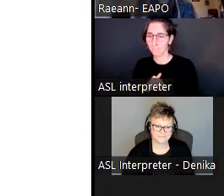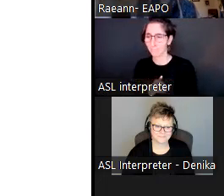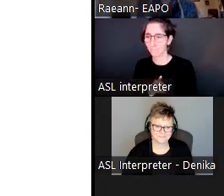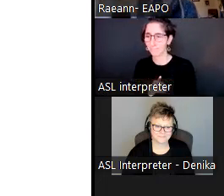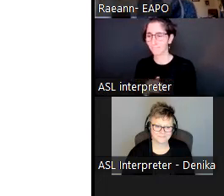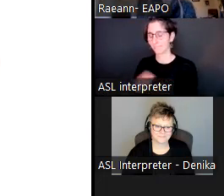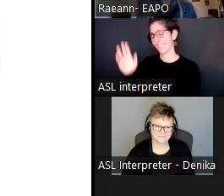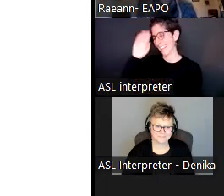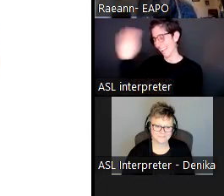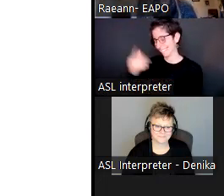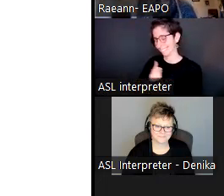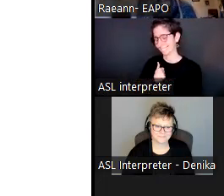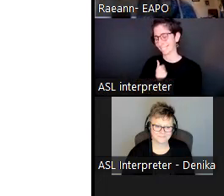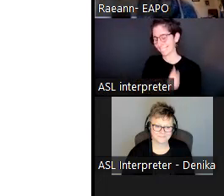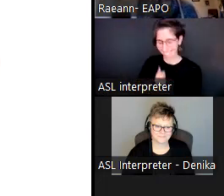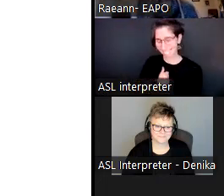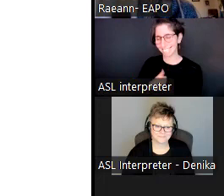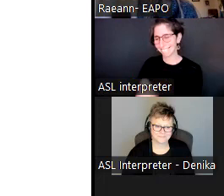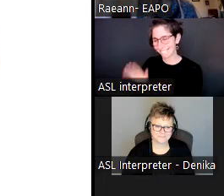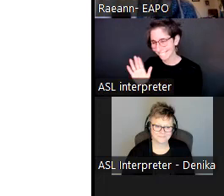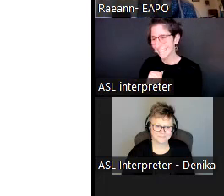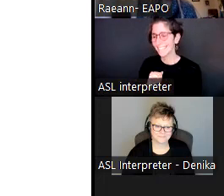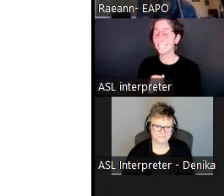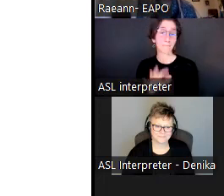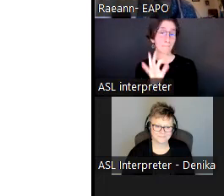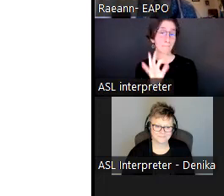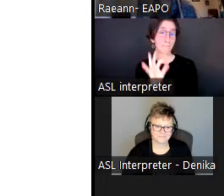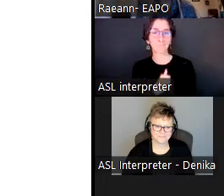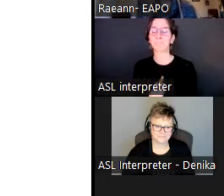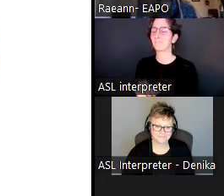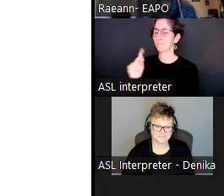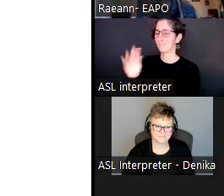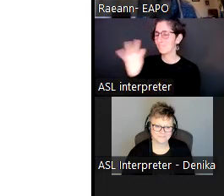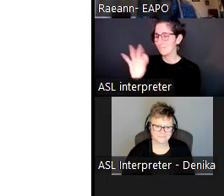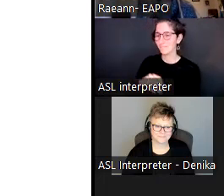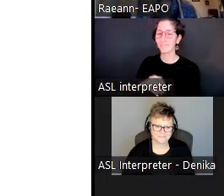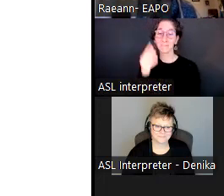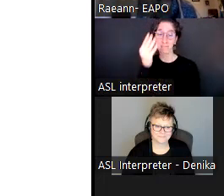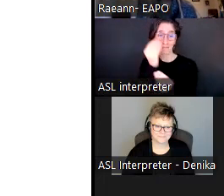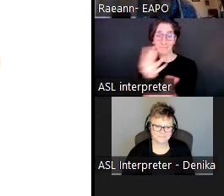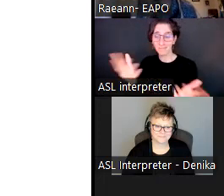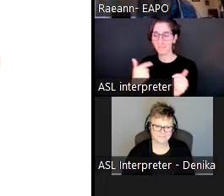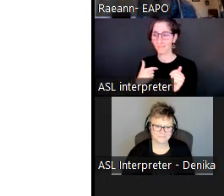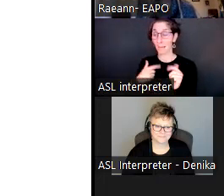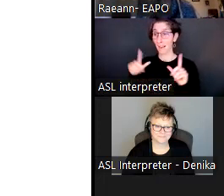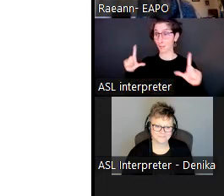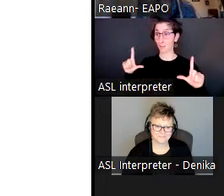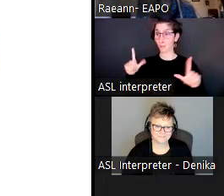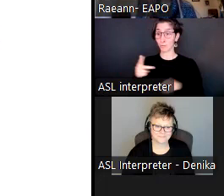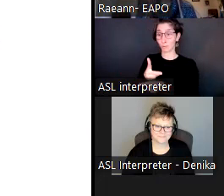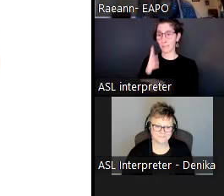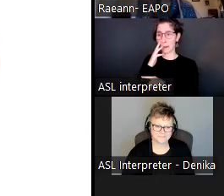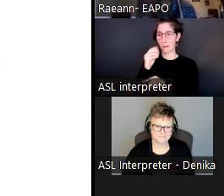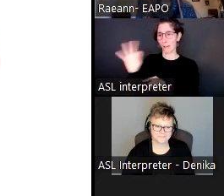There you go. Hi, sorry about that. Perfect. Okay, so just to let you know that I'll hide my face for a little bit because